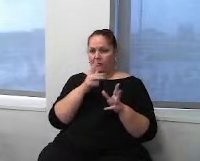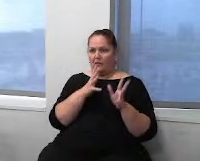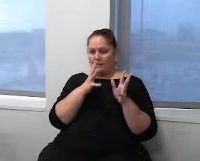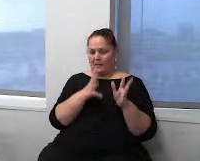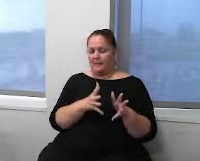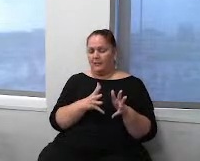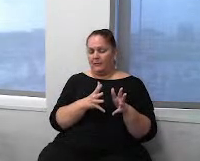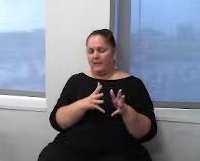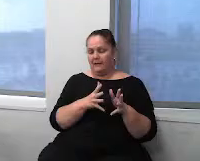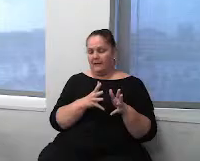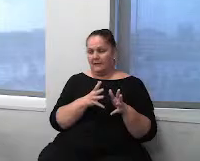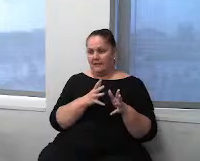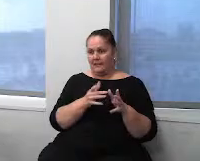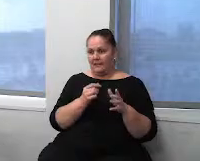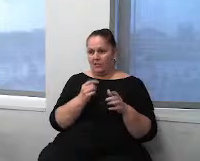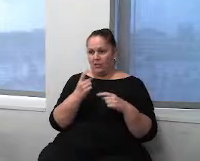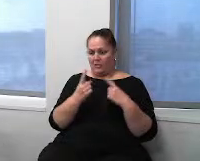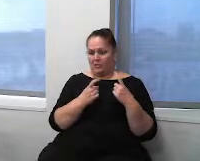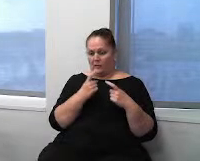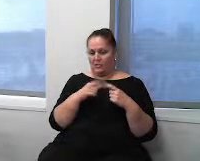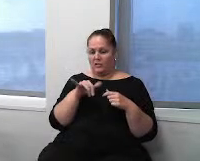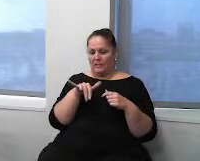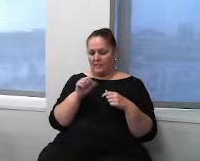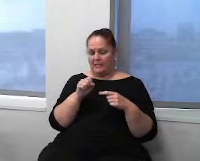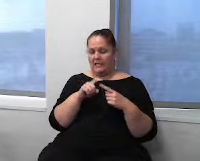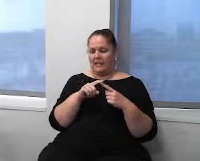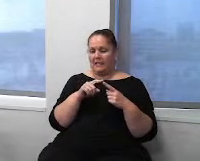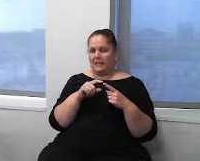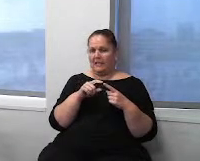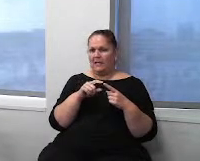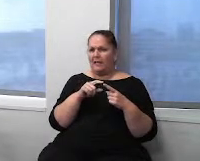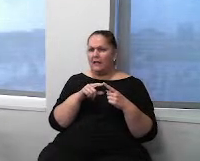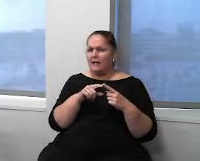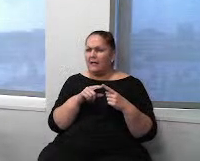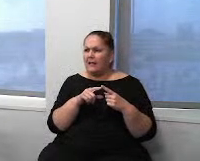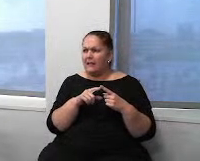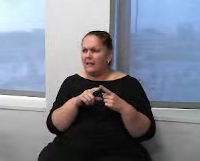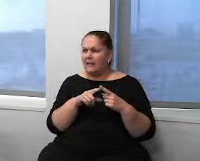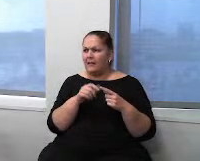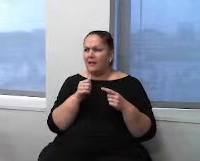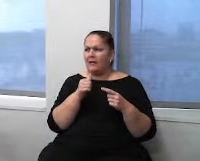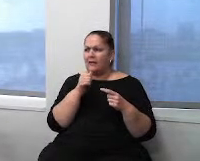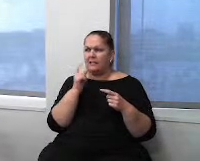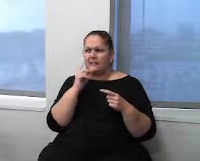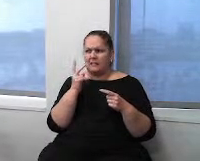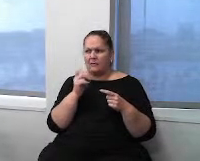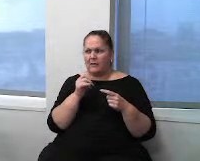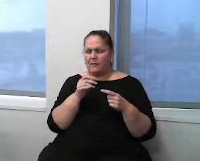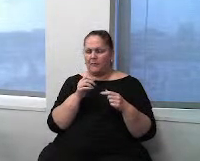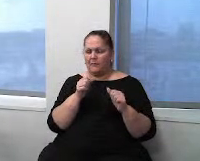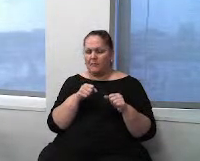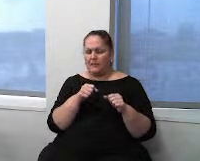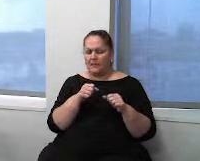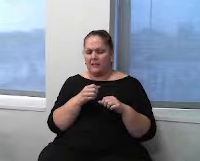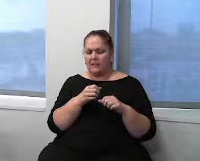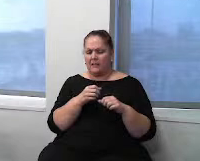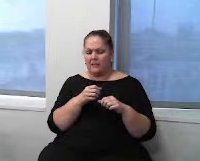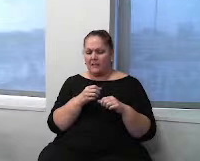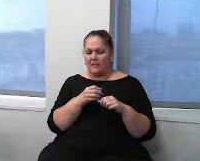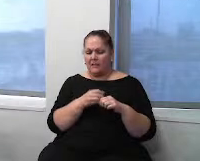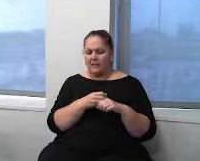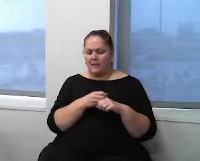duration of the abandonments that you are asking questions, yes, it plays a role, whether or not they could be postponed, but we